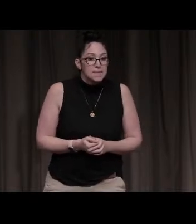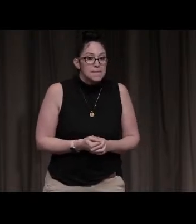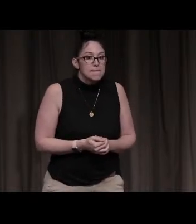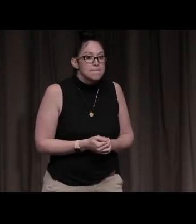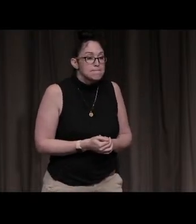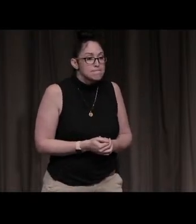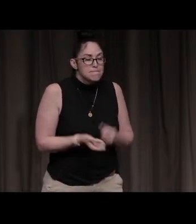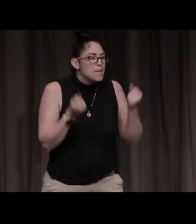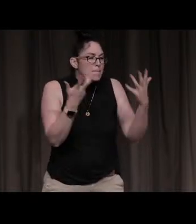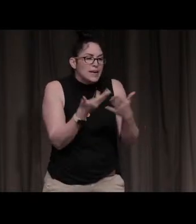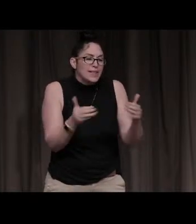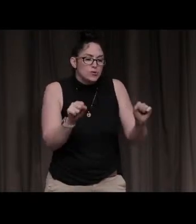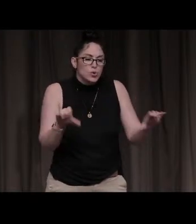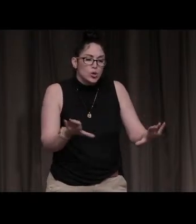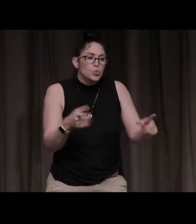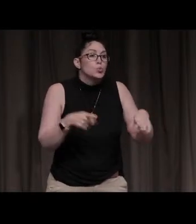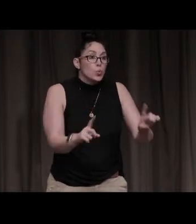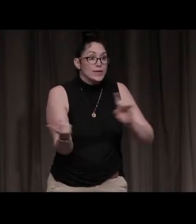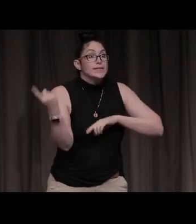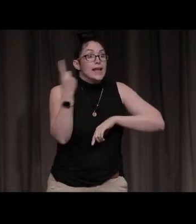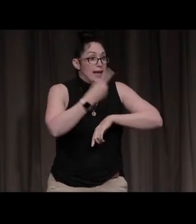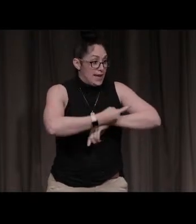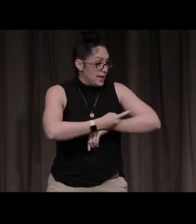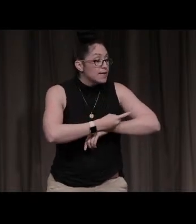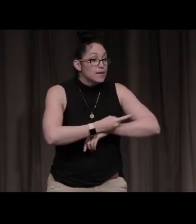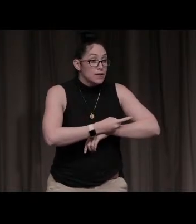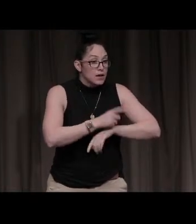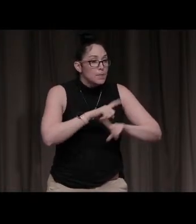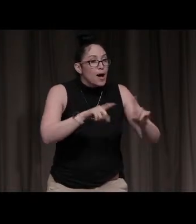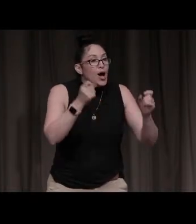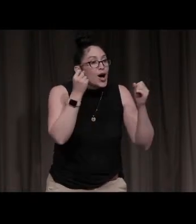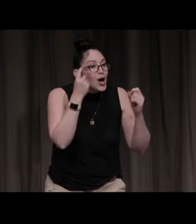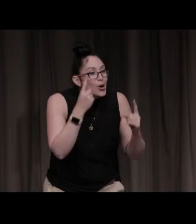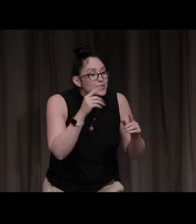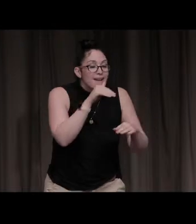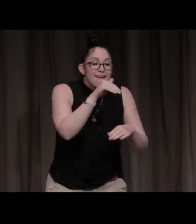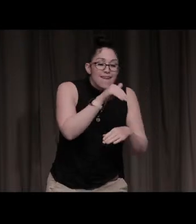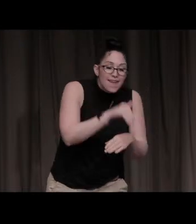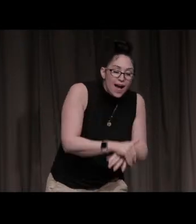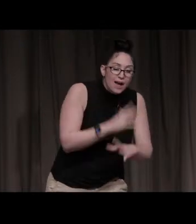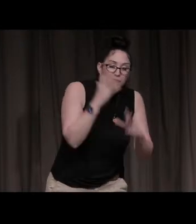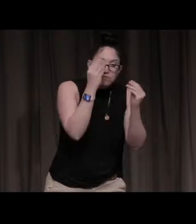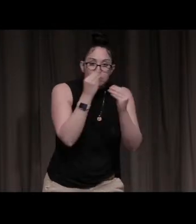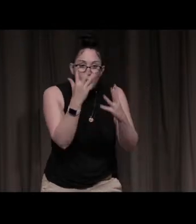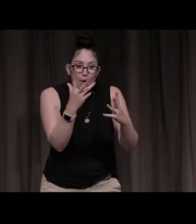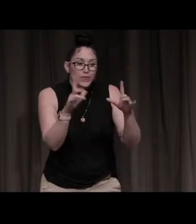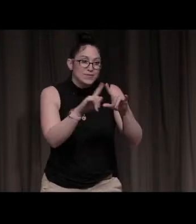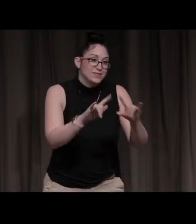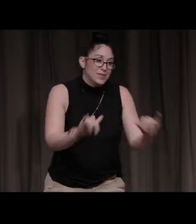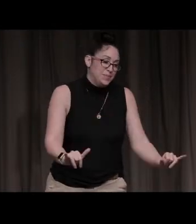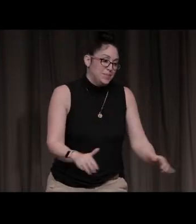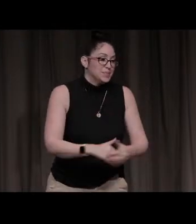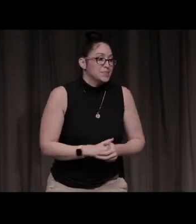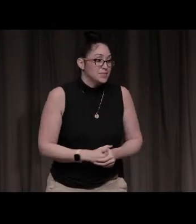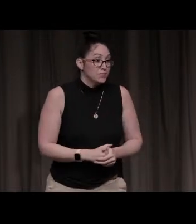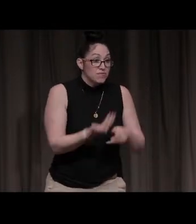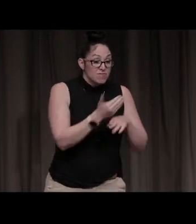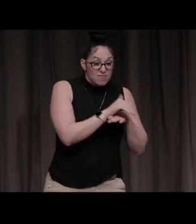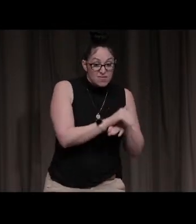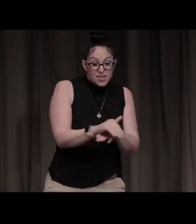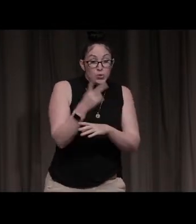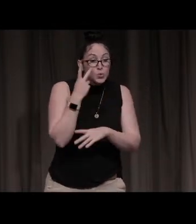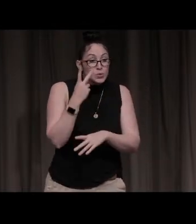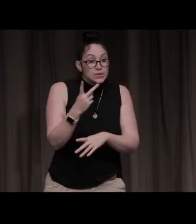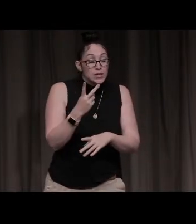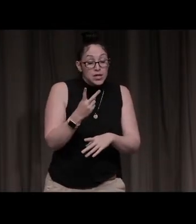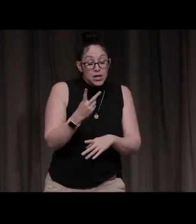said, you can do in the daytime, but there's wonders that await at night as well. Because at night, you're going to see that the river of grass